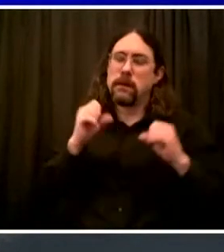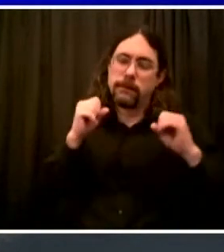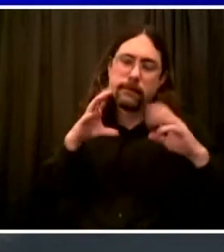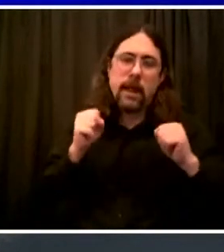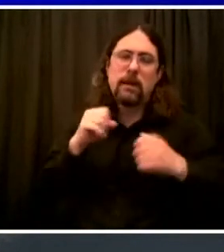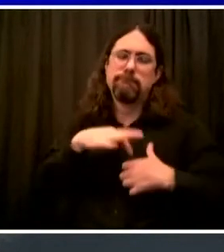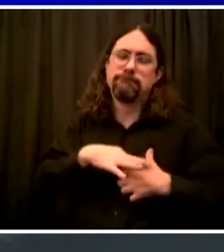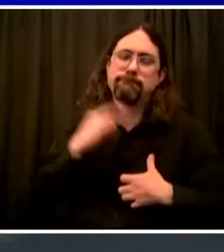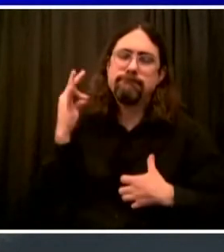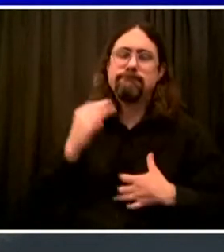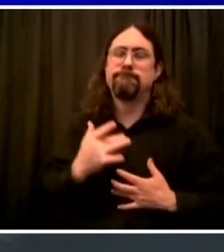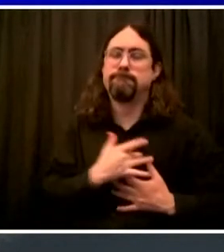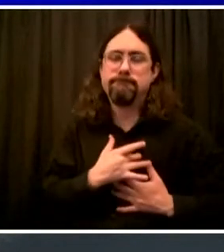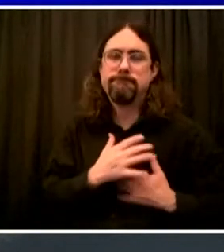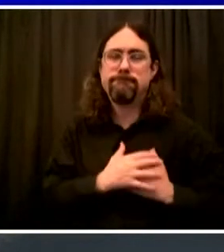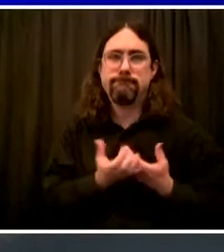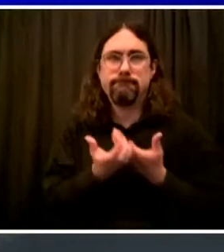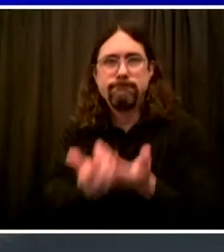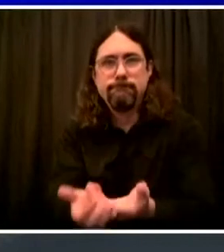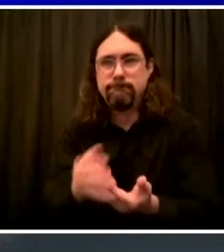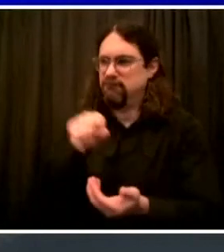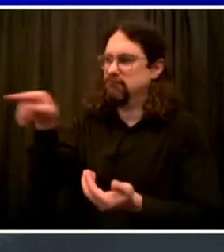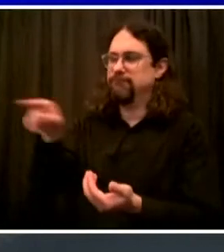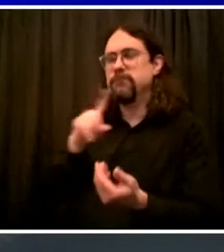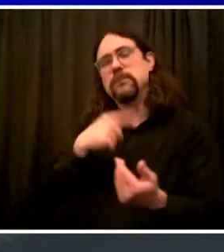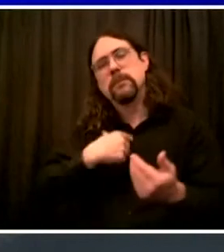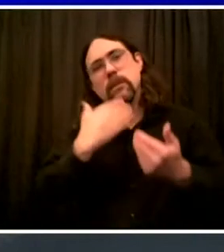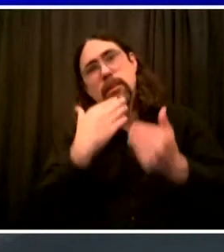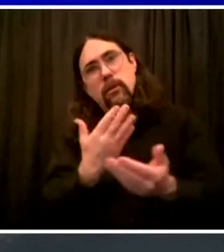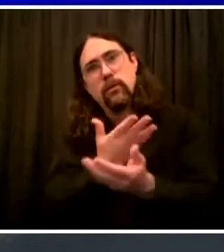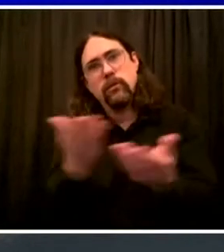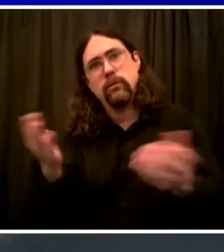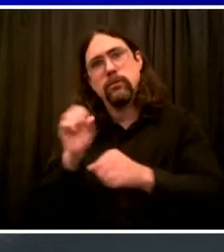And I want to stay on the topic of the NYPD for a moment.